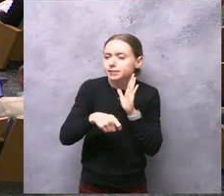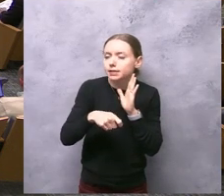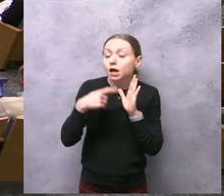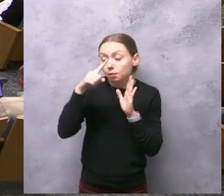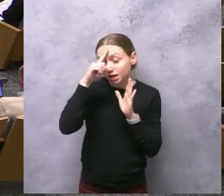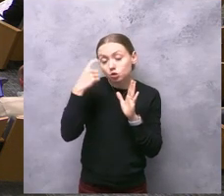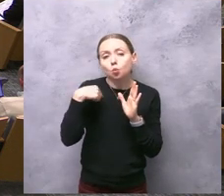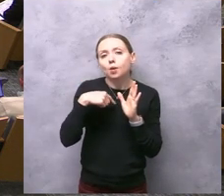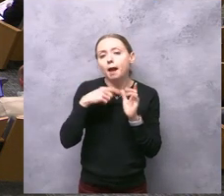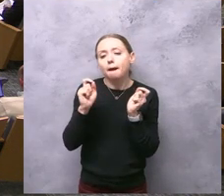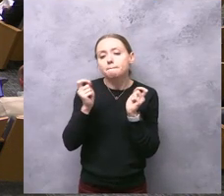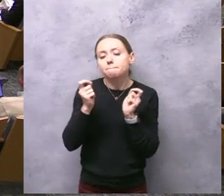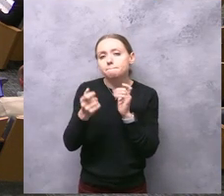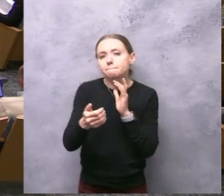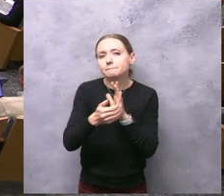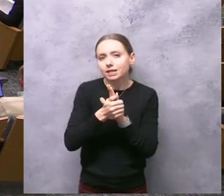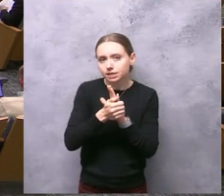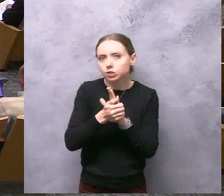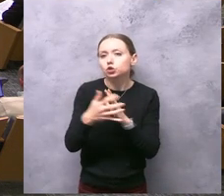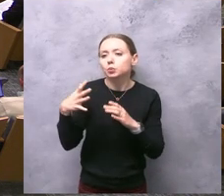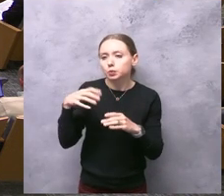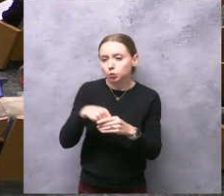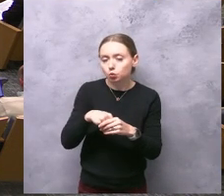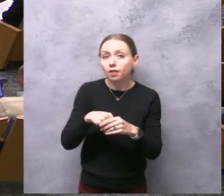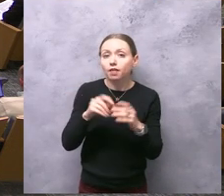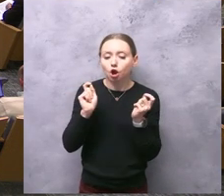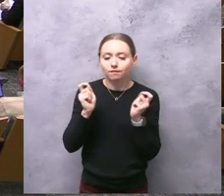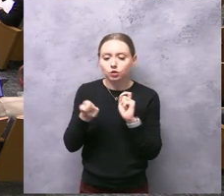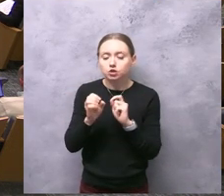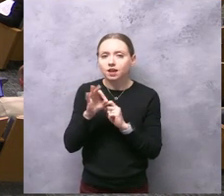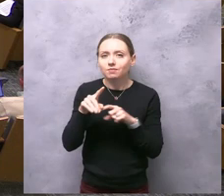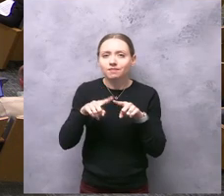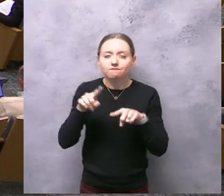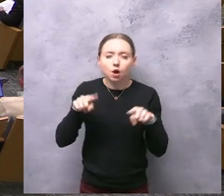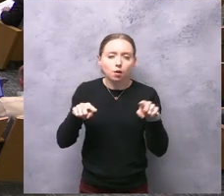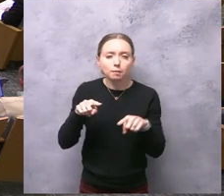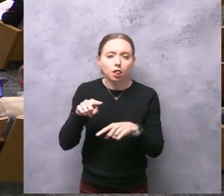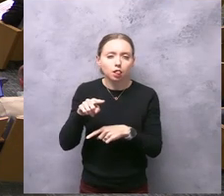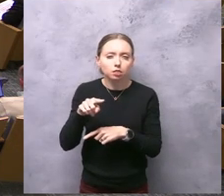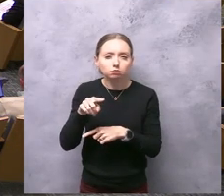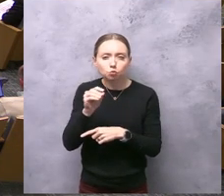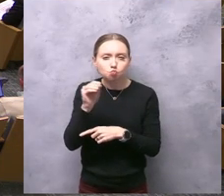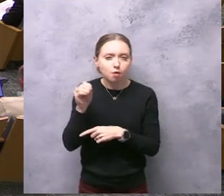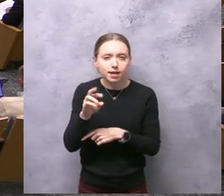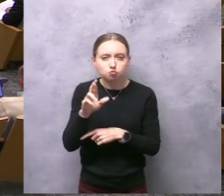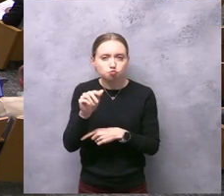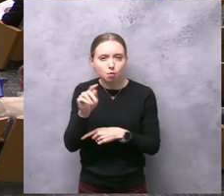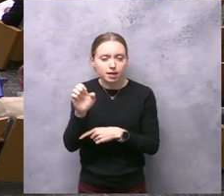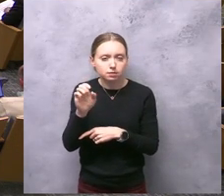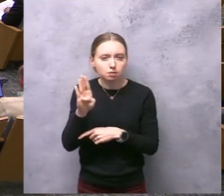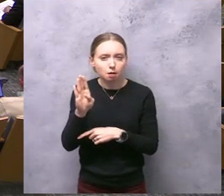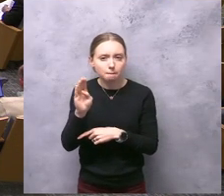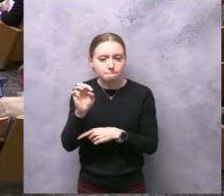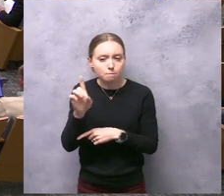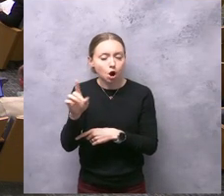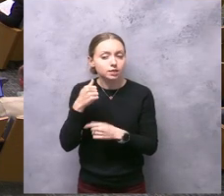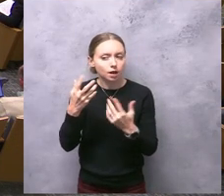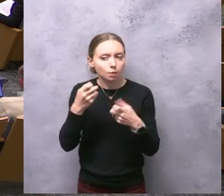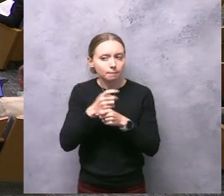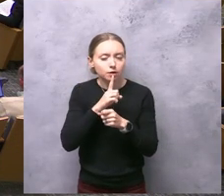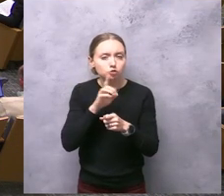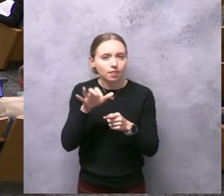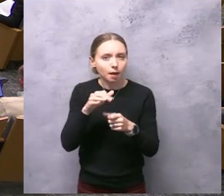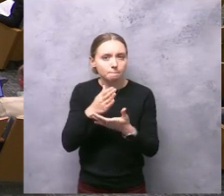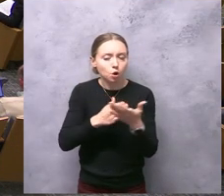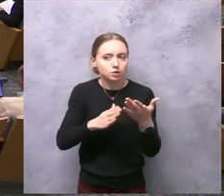amended it to include the conversion of the variable rate bonds, and I want to be sure that part is said, if you don't mind.